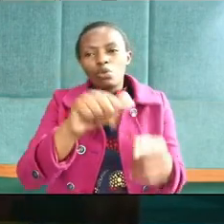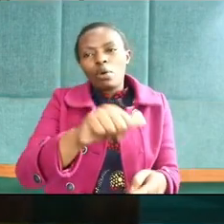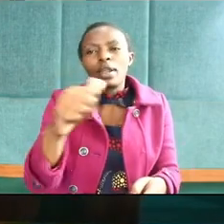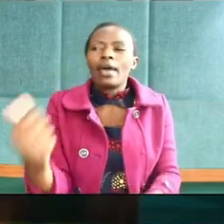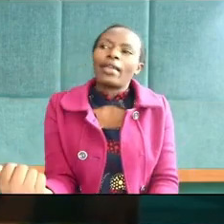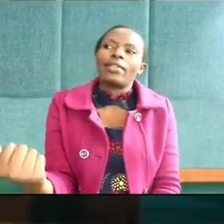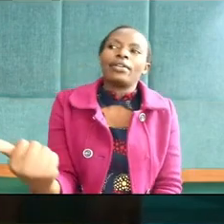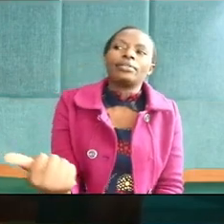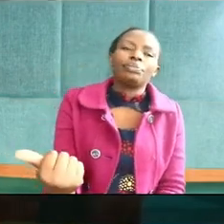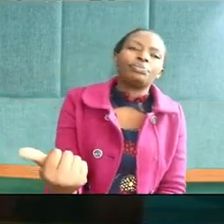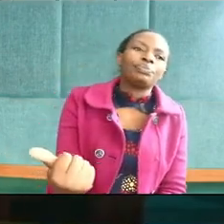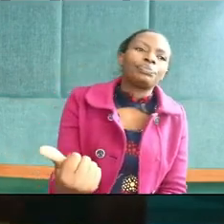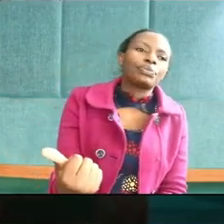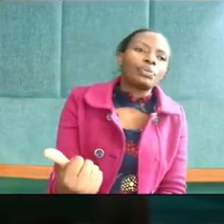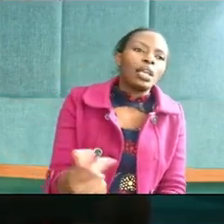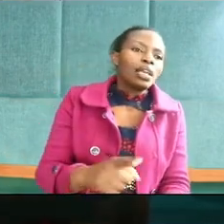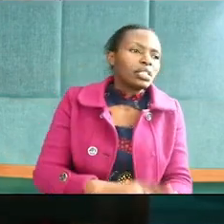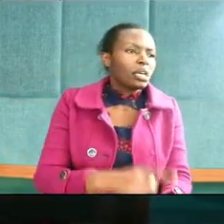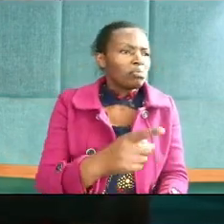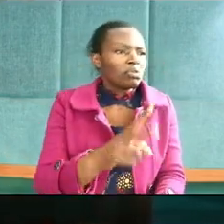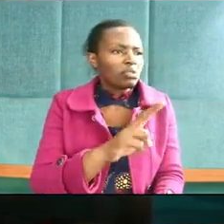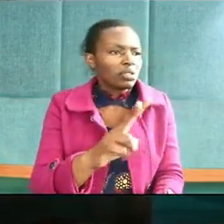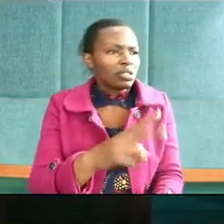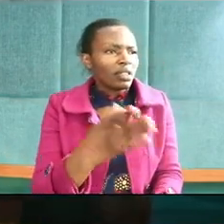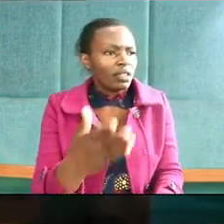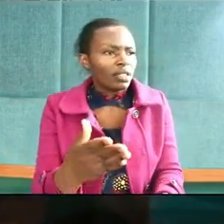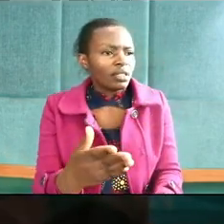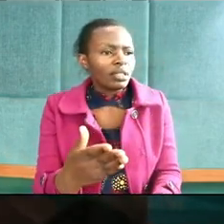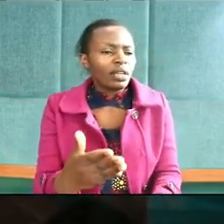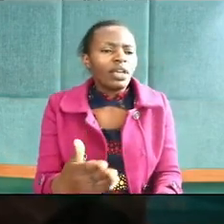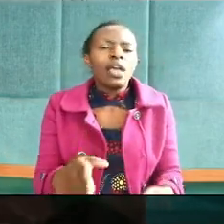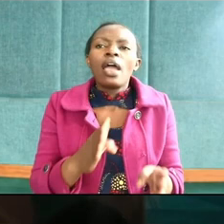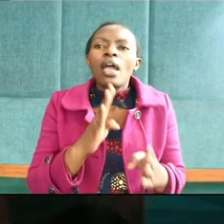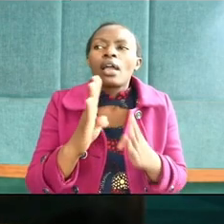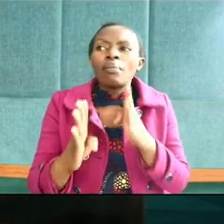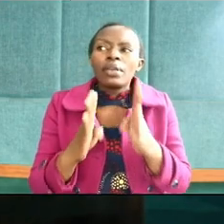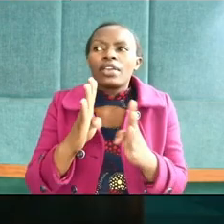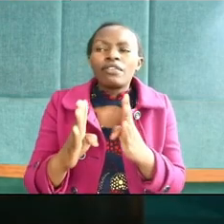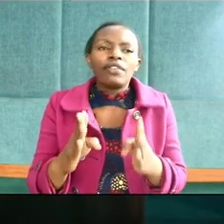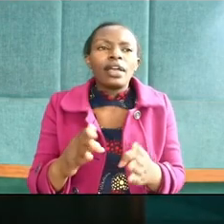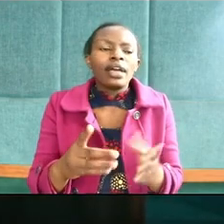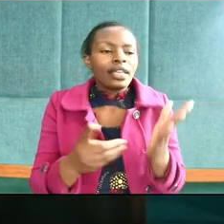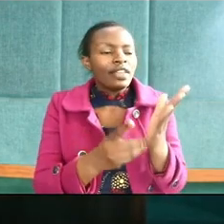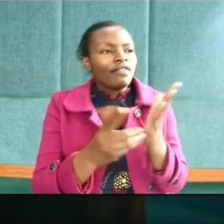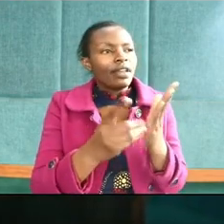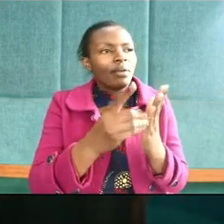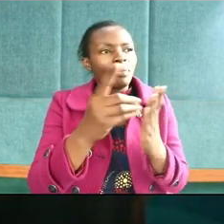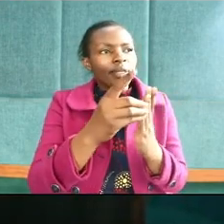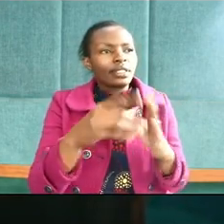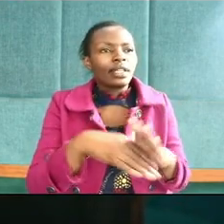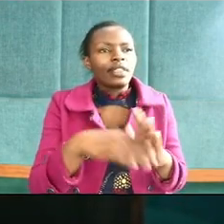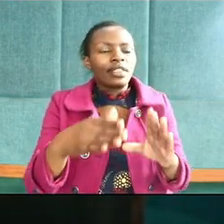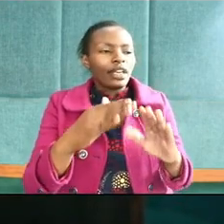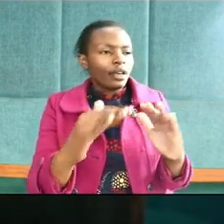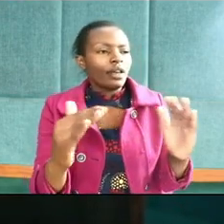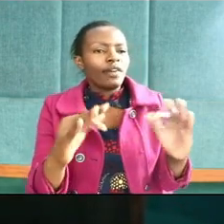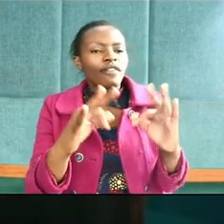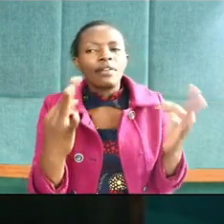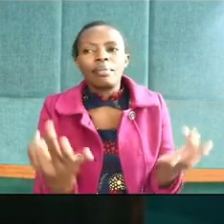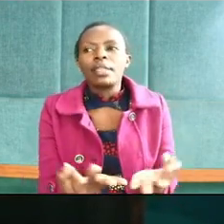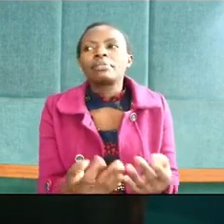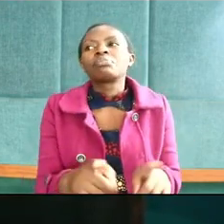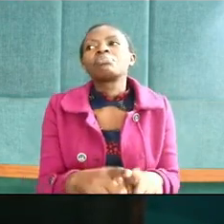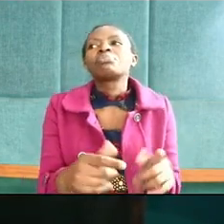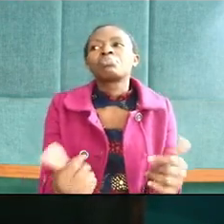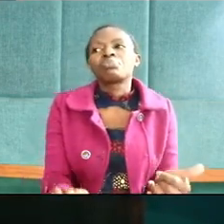they would see these qualities develop in their children. Adventist Home, page 216.